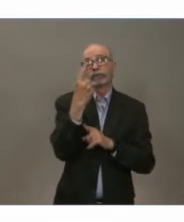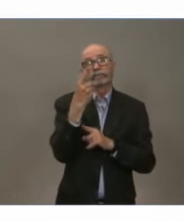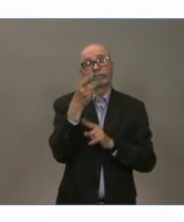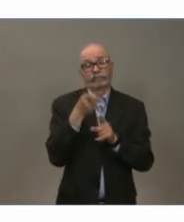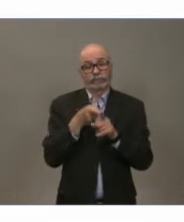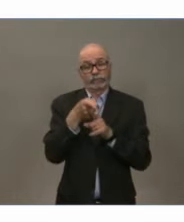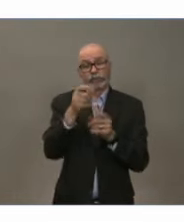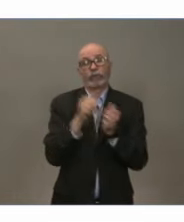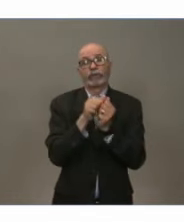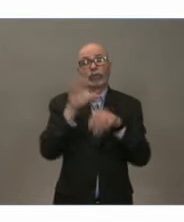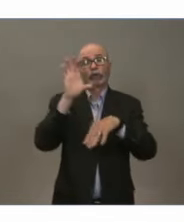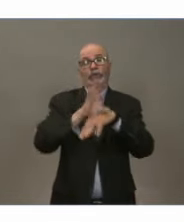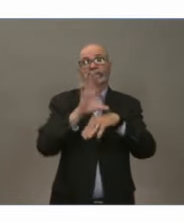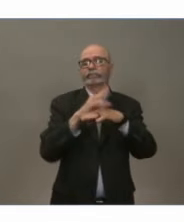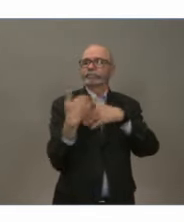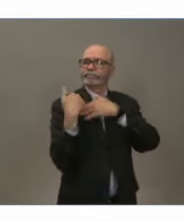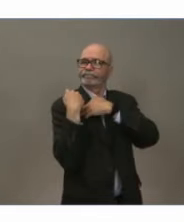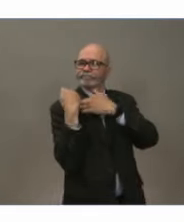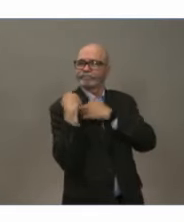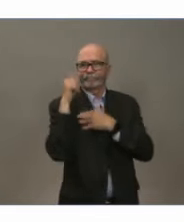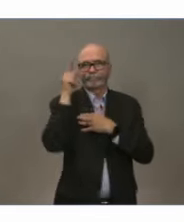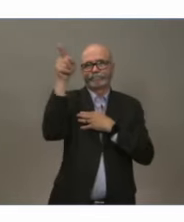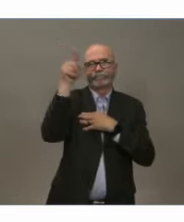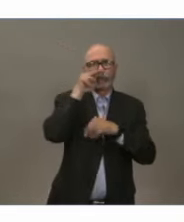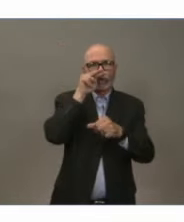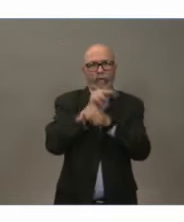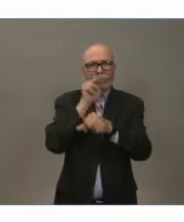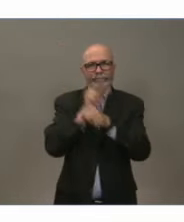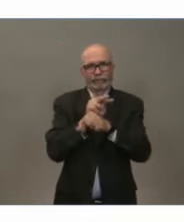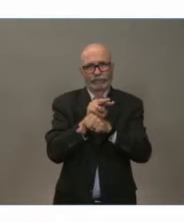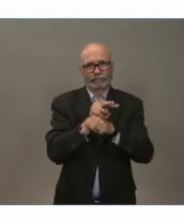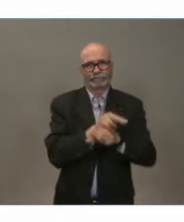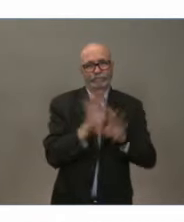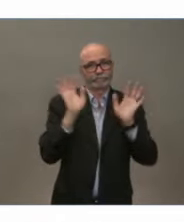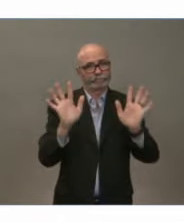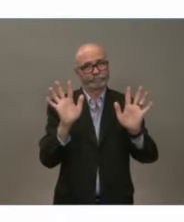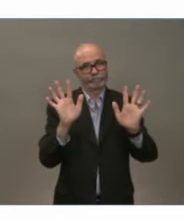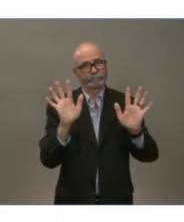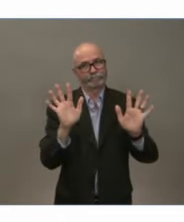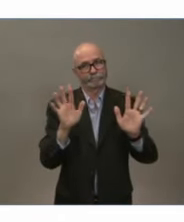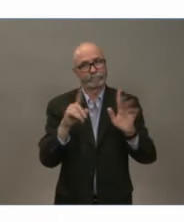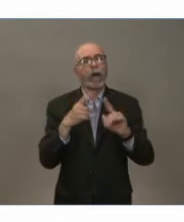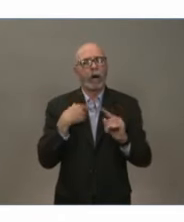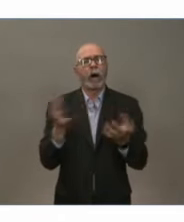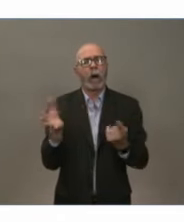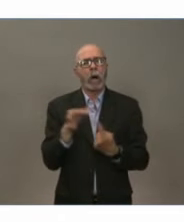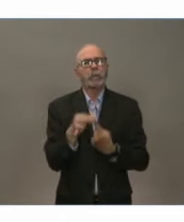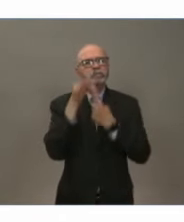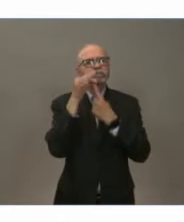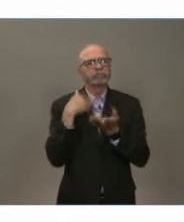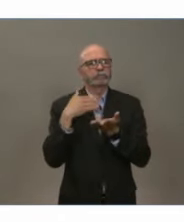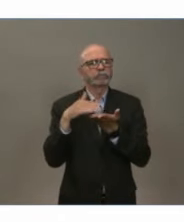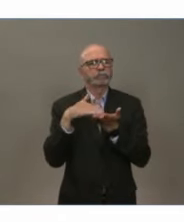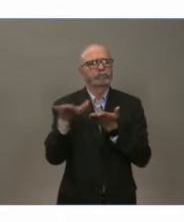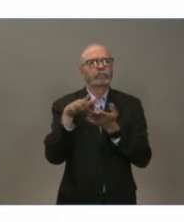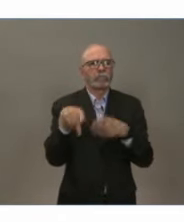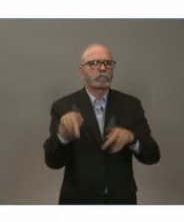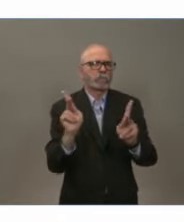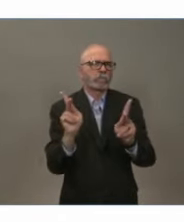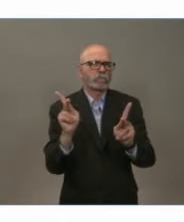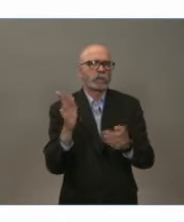on Easter Sunday, and I had that prerogative to do that. I know lots of people are questioning